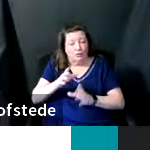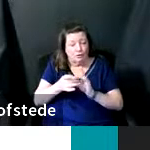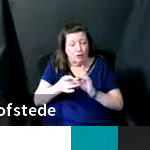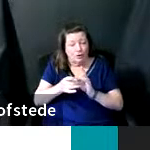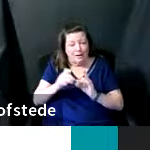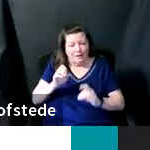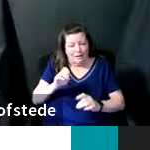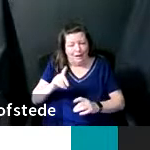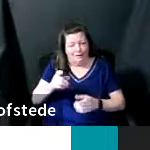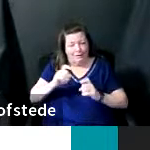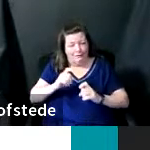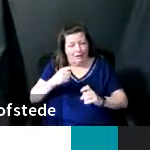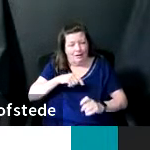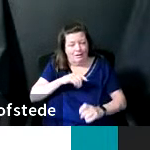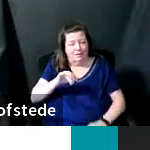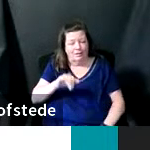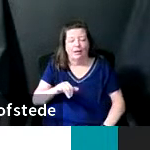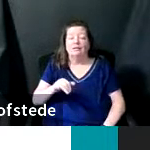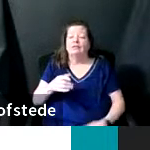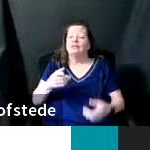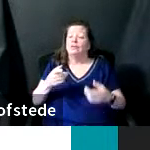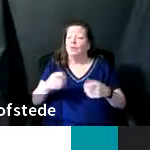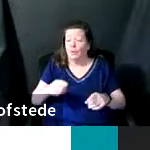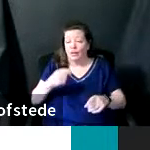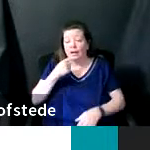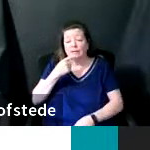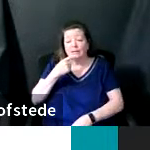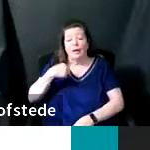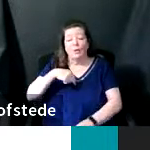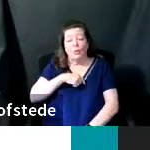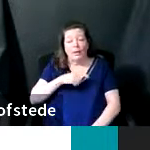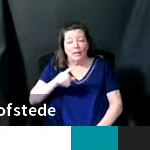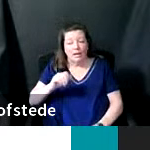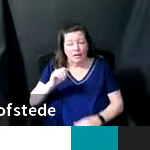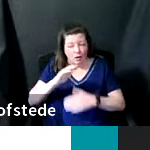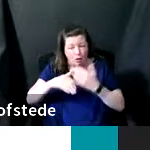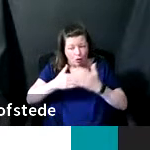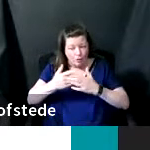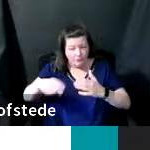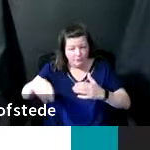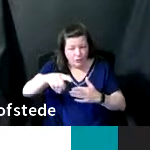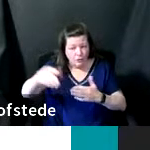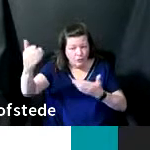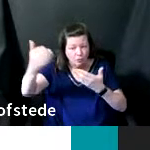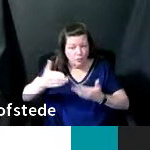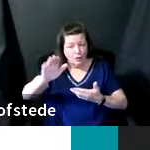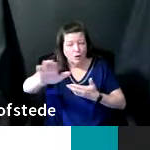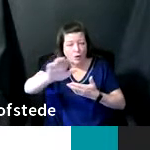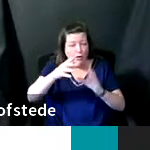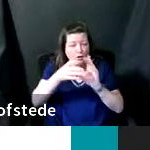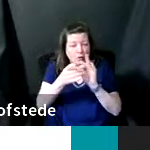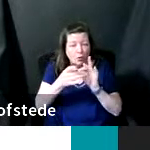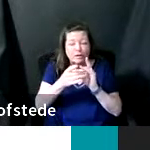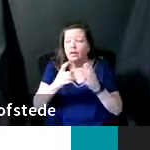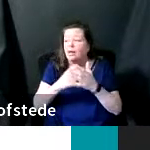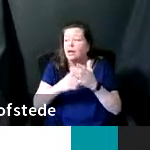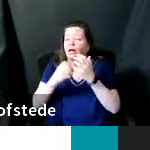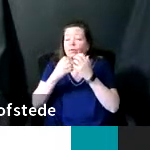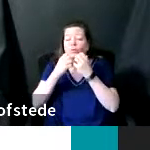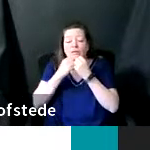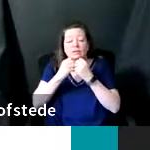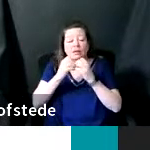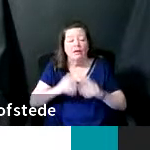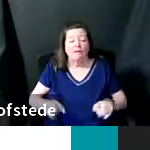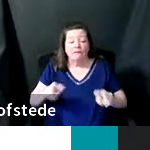so when I say we need all of you to bring your stories and what's valuable about this